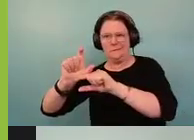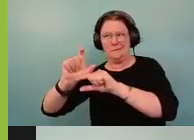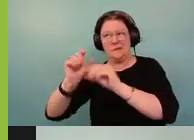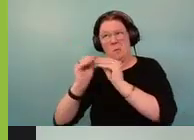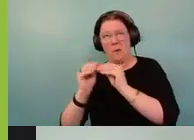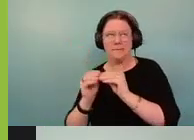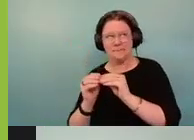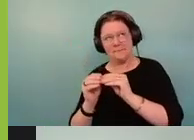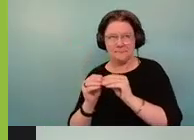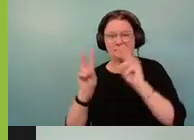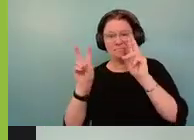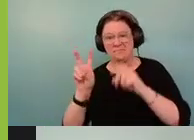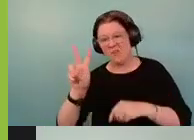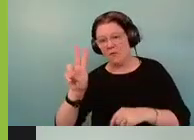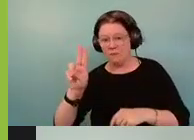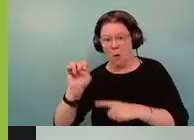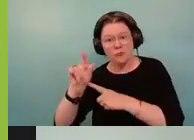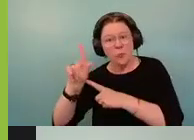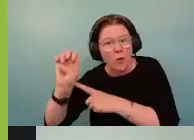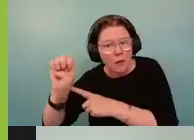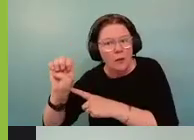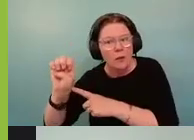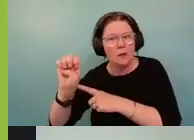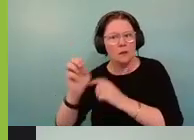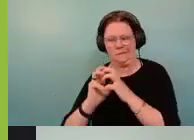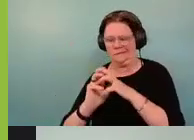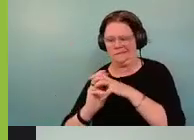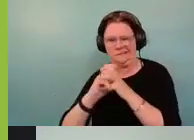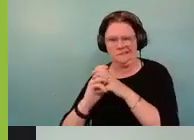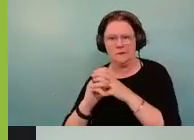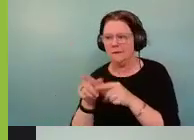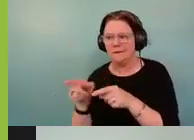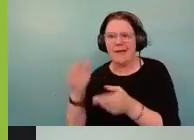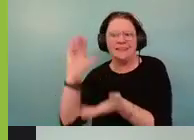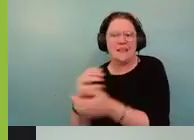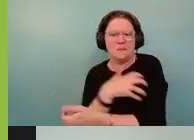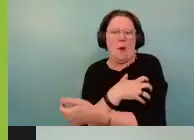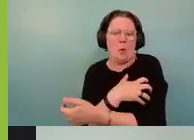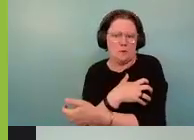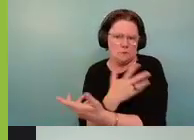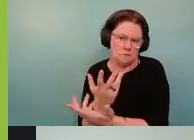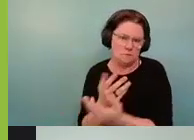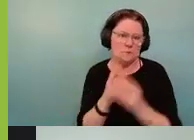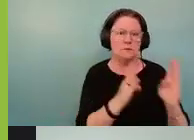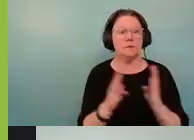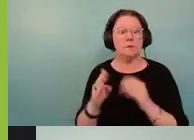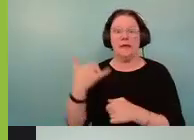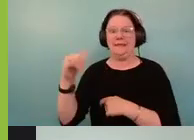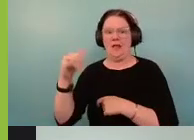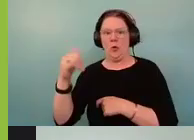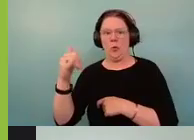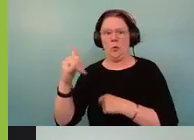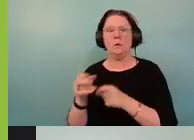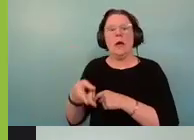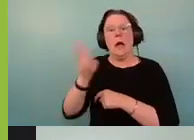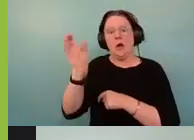vulnerability or just kind of not having that power or having that power taken away. Higher rates of violence